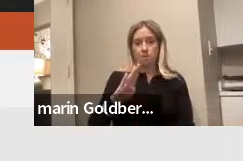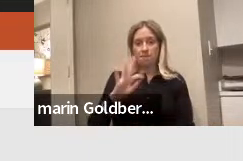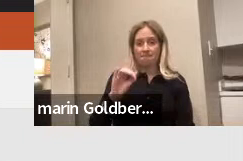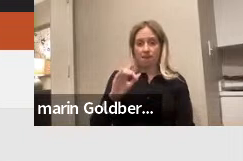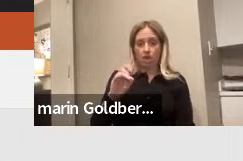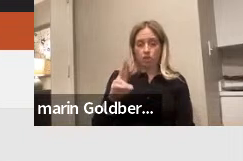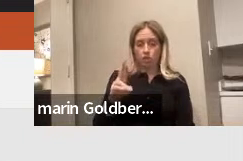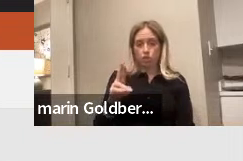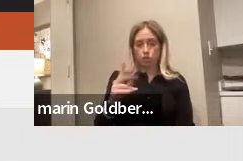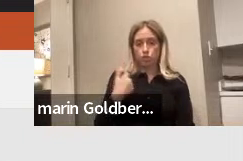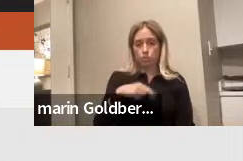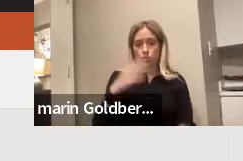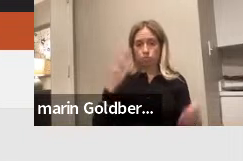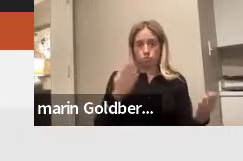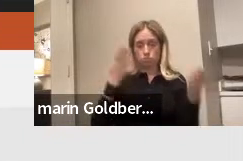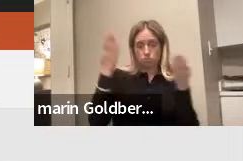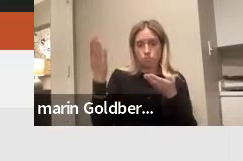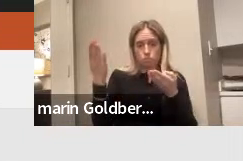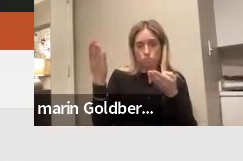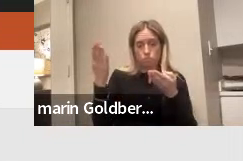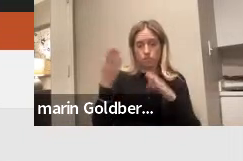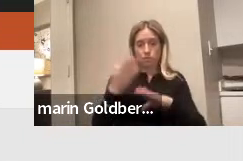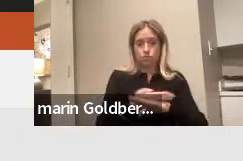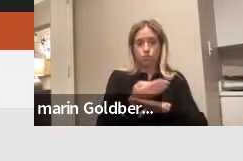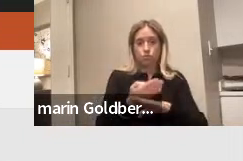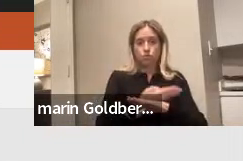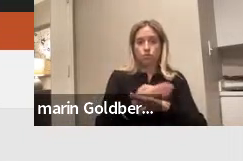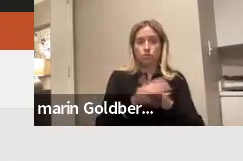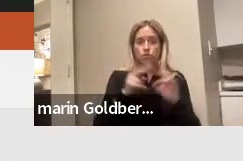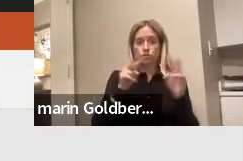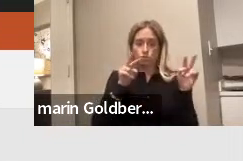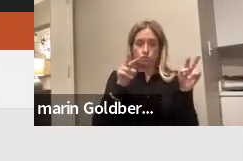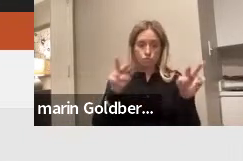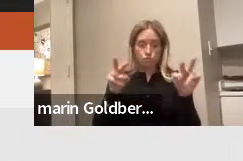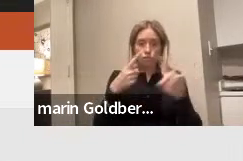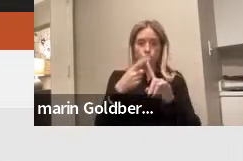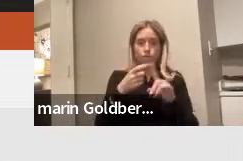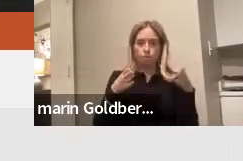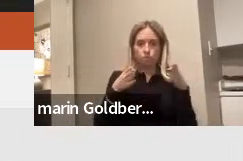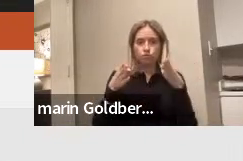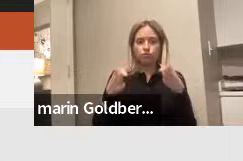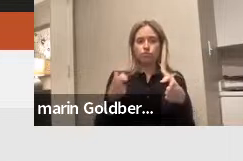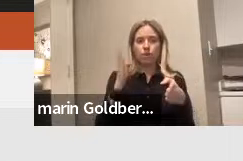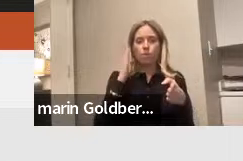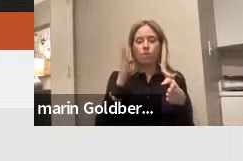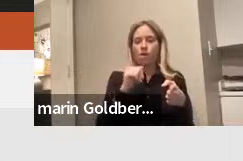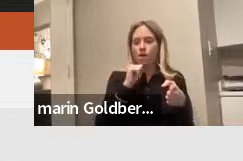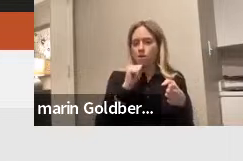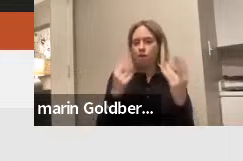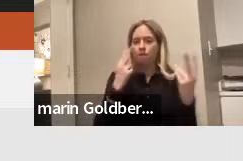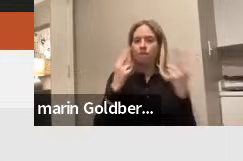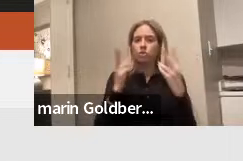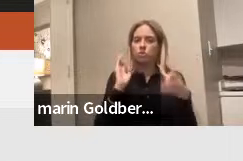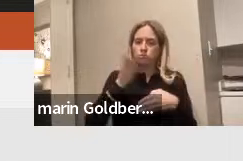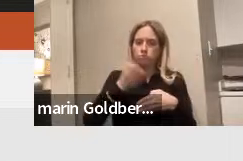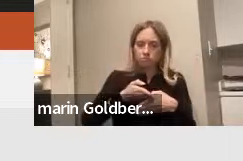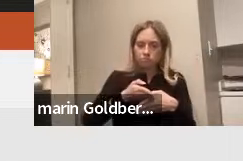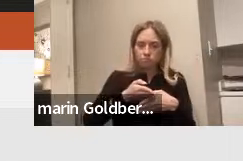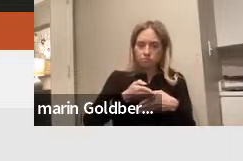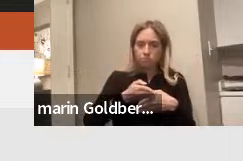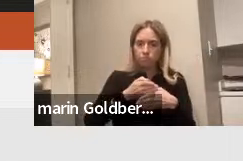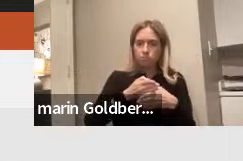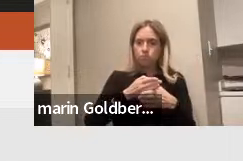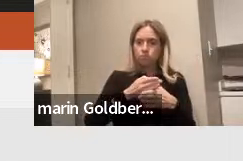is that the proposed construction as viewed from the street will not visually intrude upon the